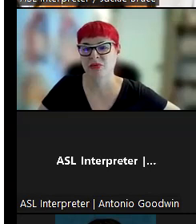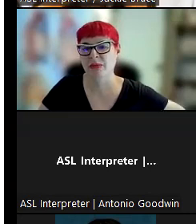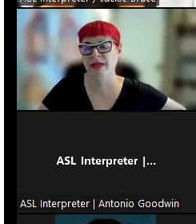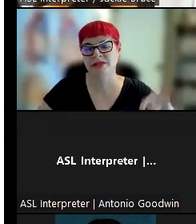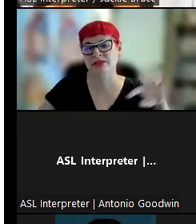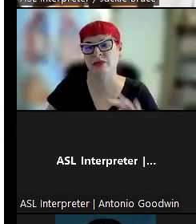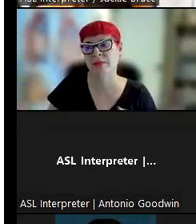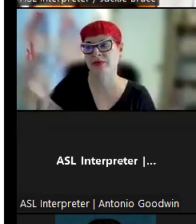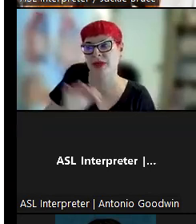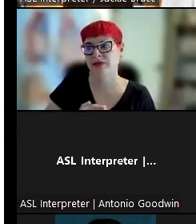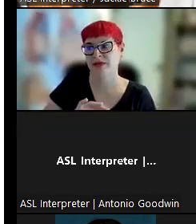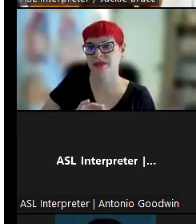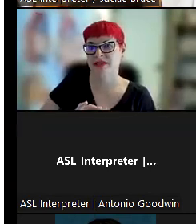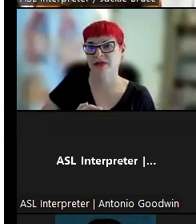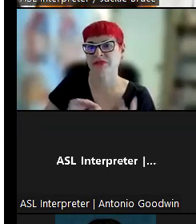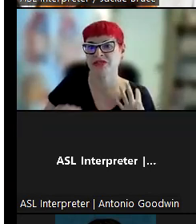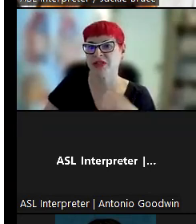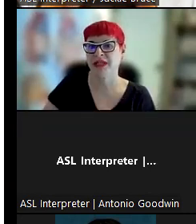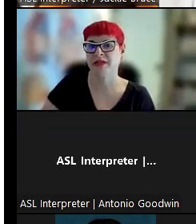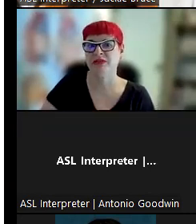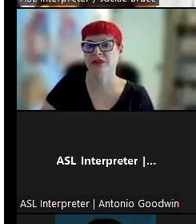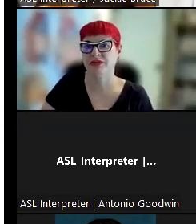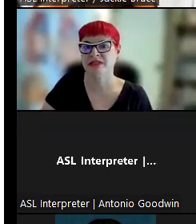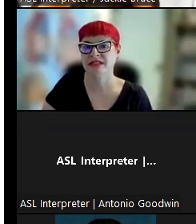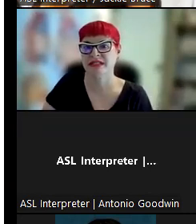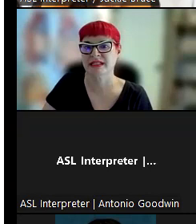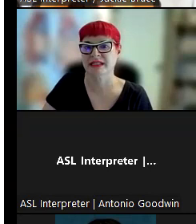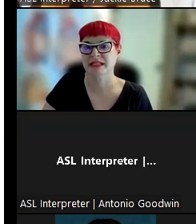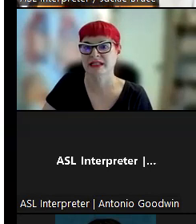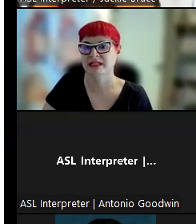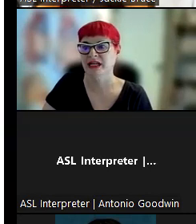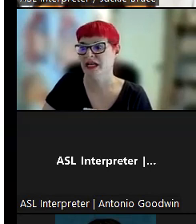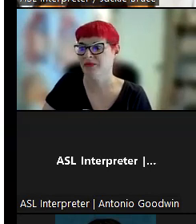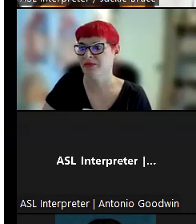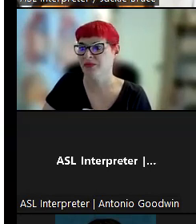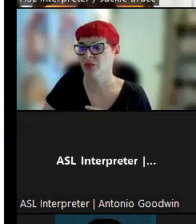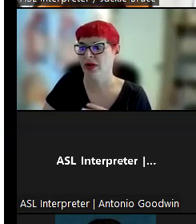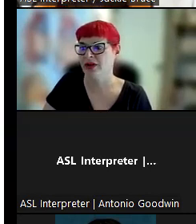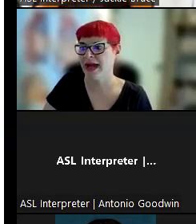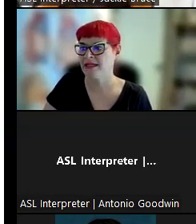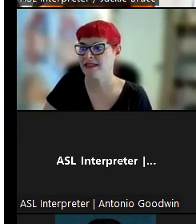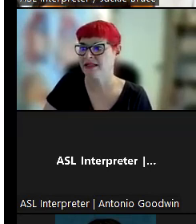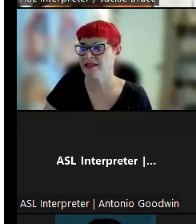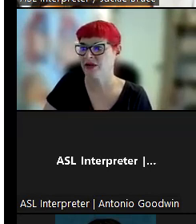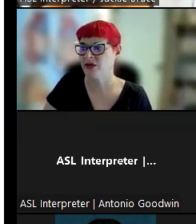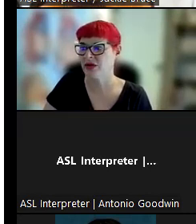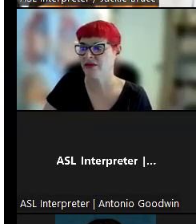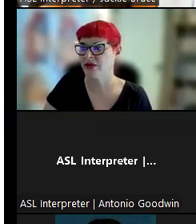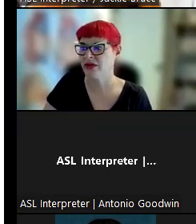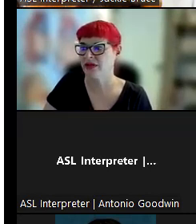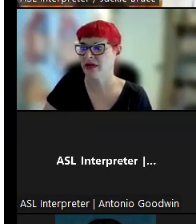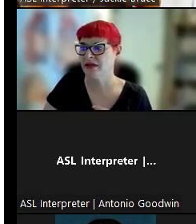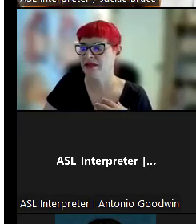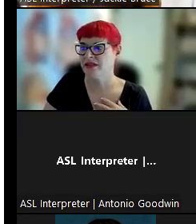people want me to sort of swap it around. So I'm just checking in with folks to see where you're at. So